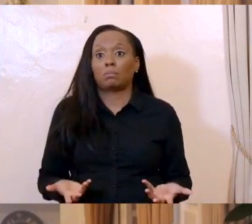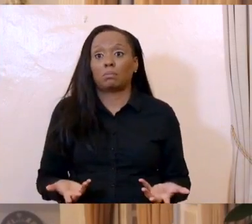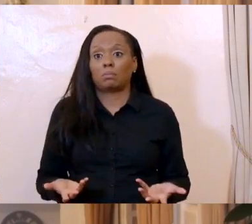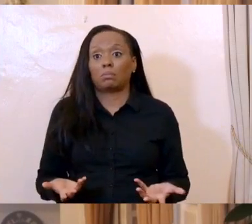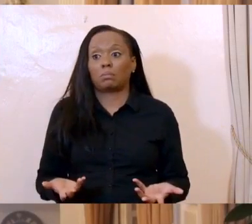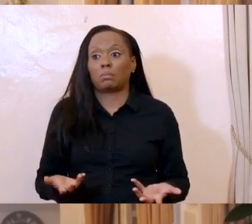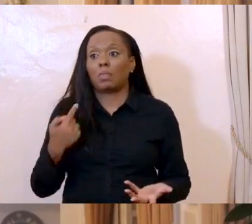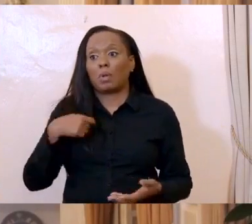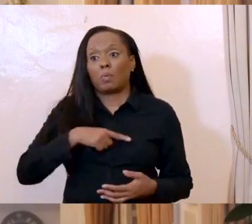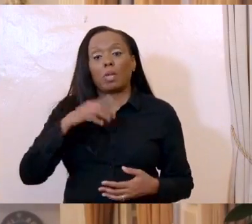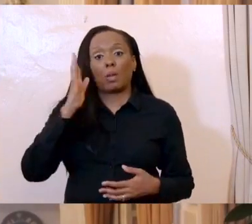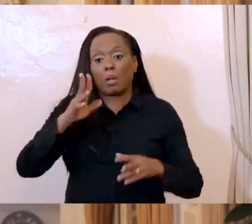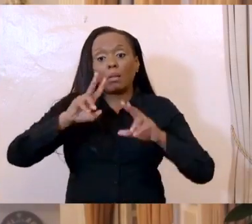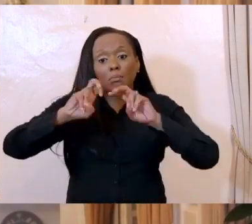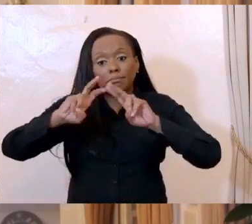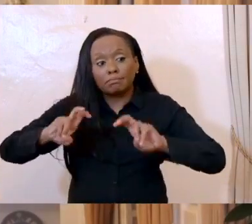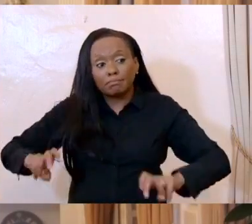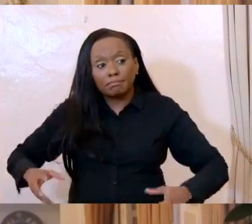to look at it.